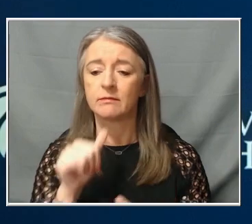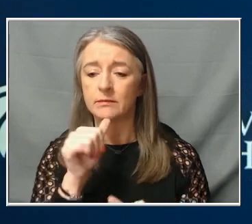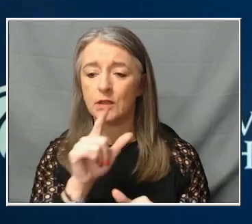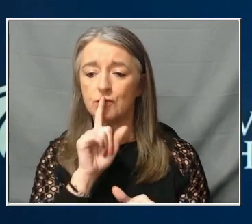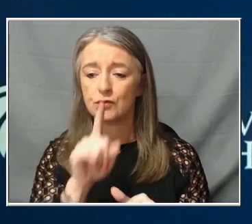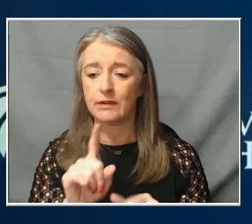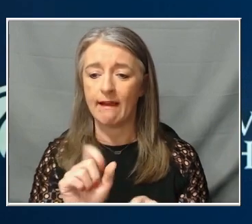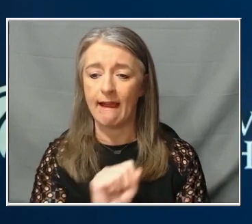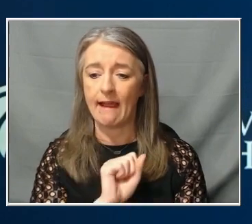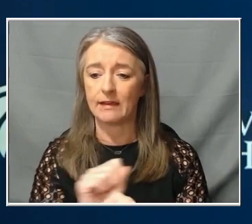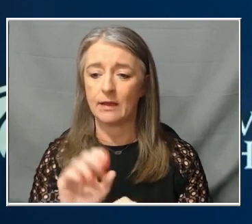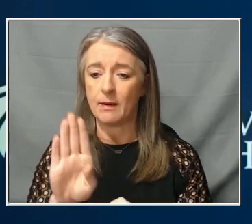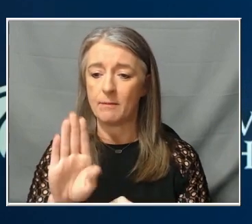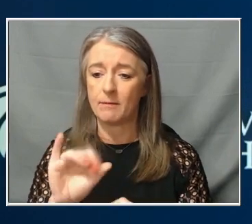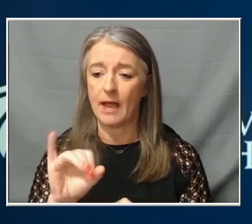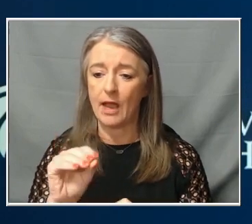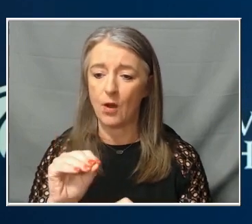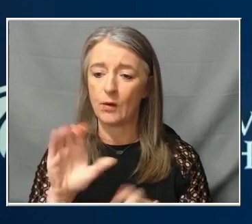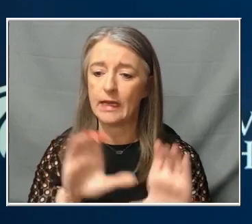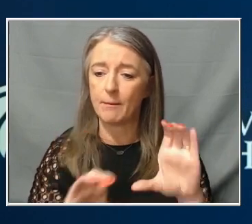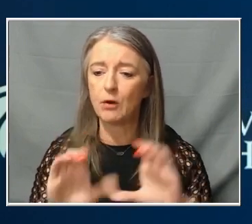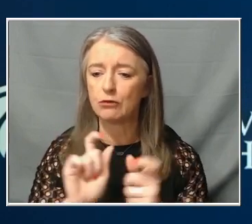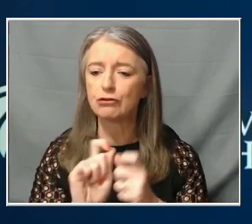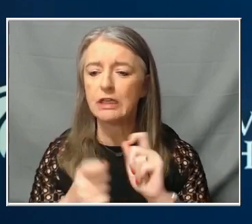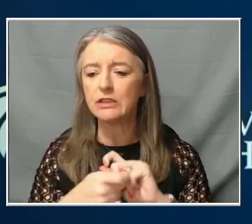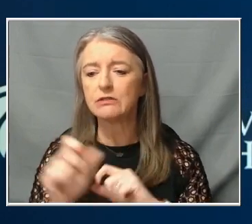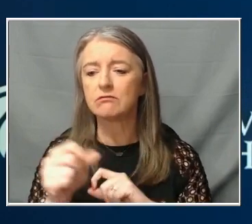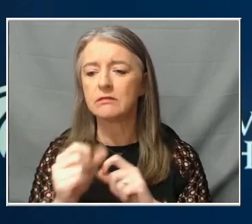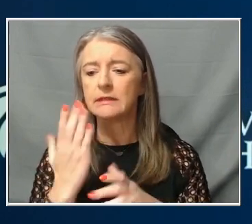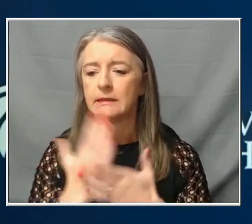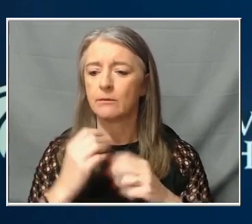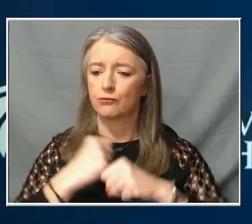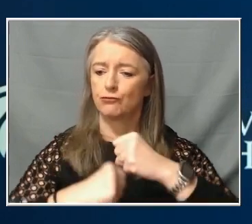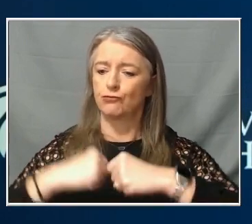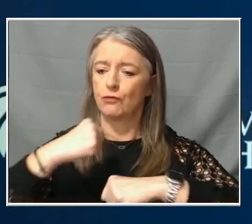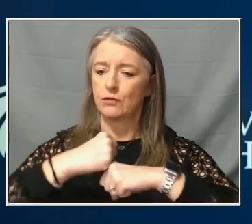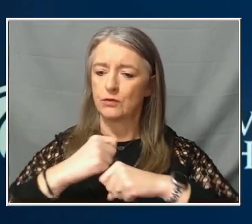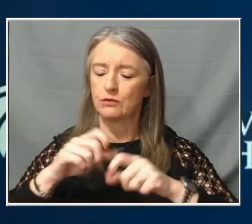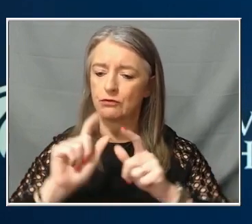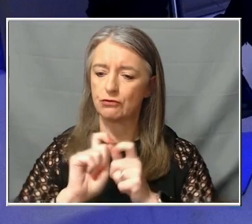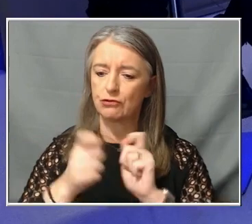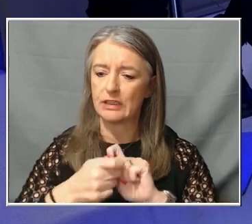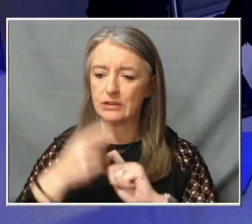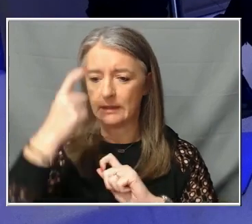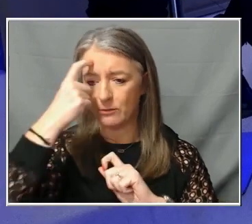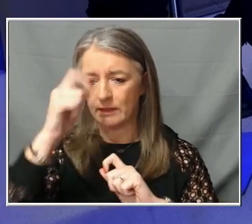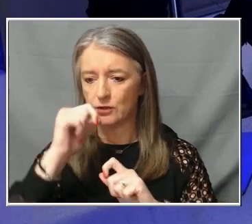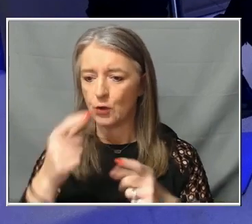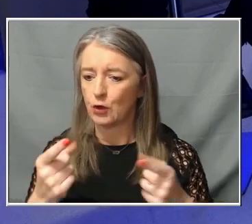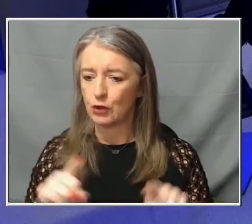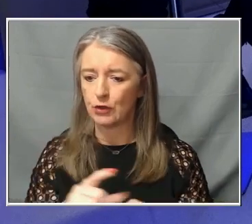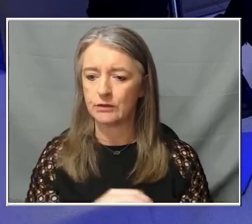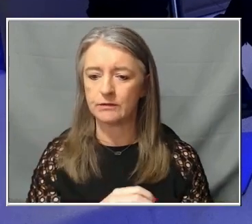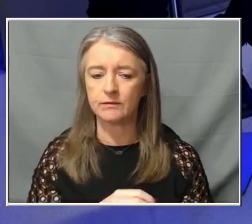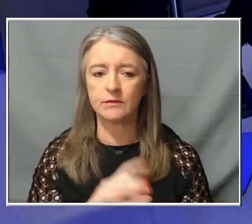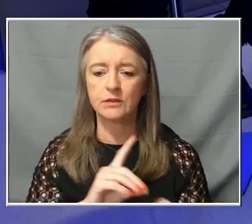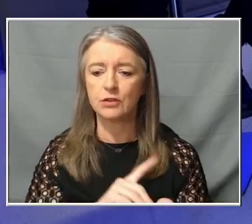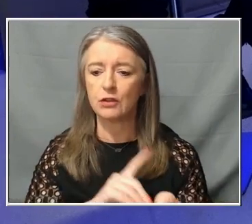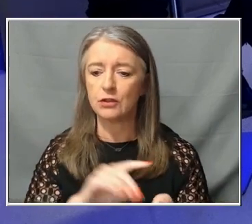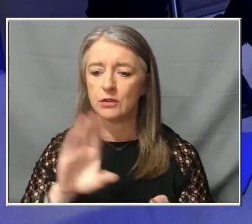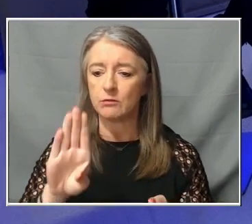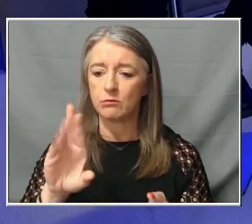actual there are biochemical changes, but structural changes in the brain probably don't occur. All right, Dr. Gronseth, what could you add to that?